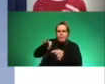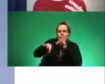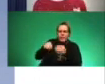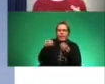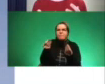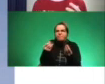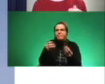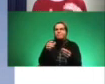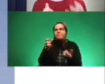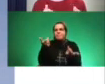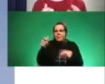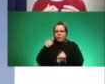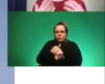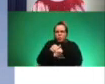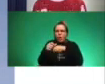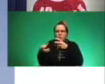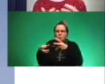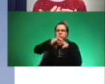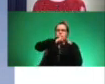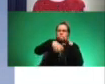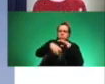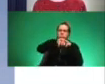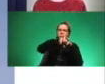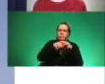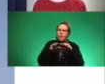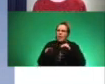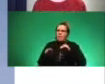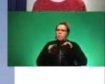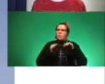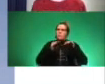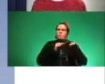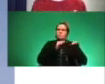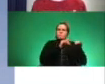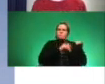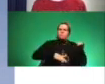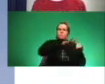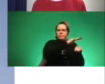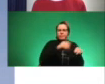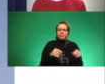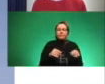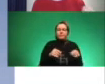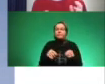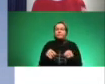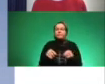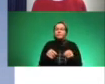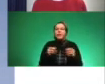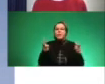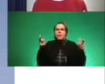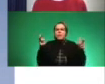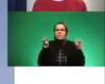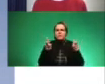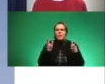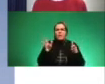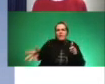big boulders and stones in the ice and move it across the landscape. As they recede, they leave it